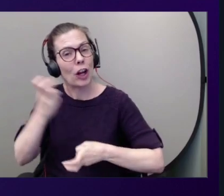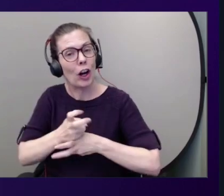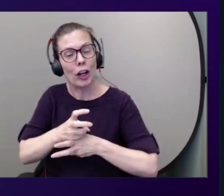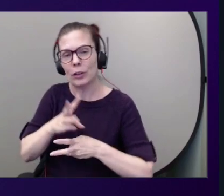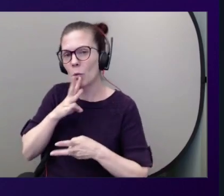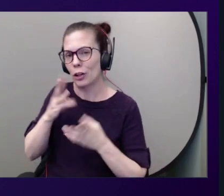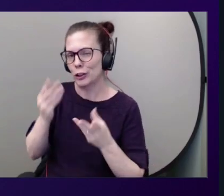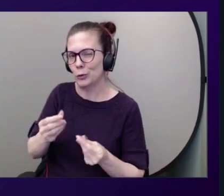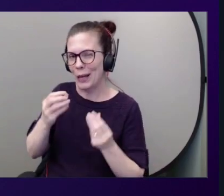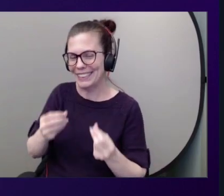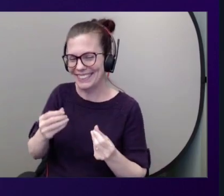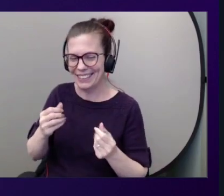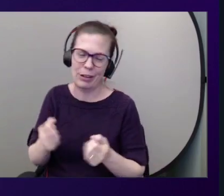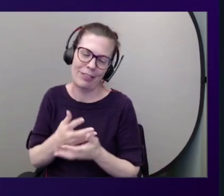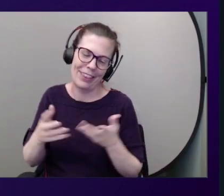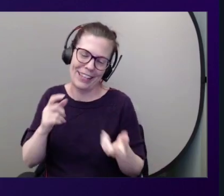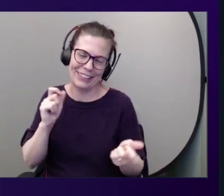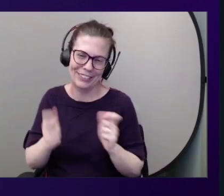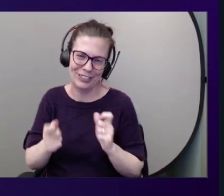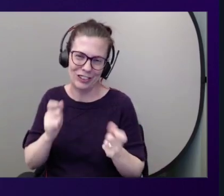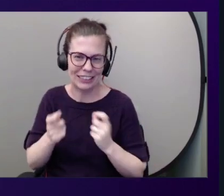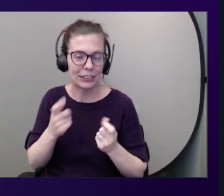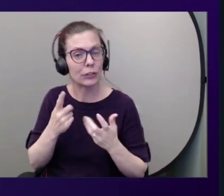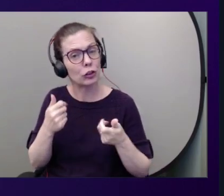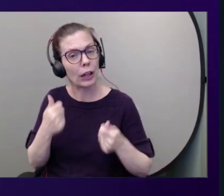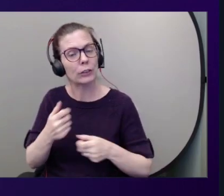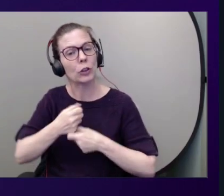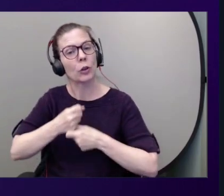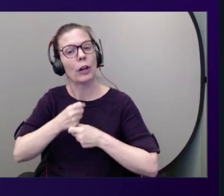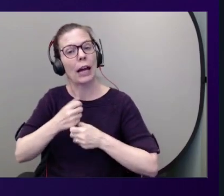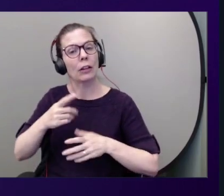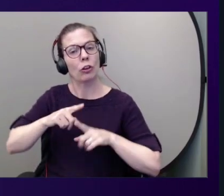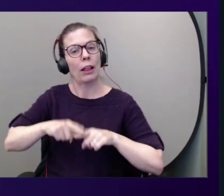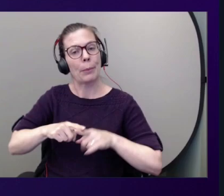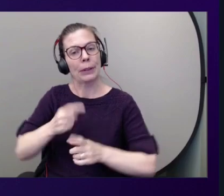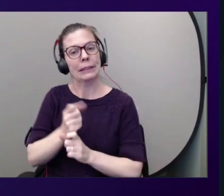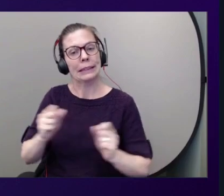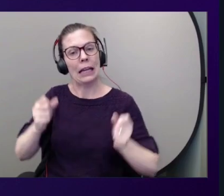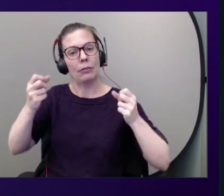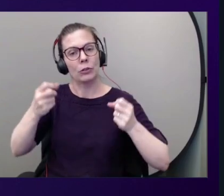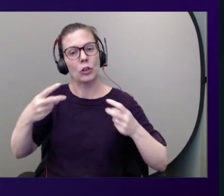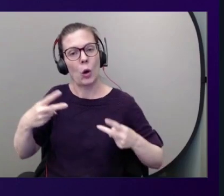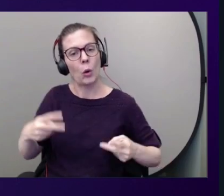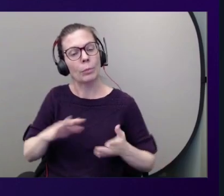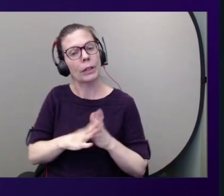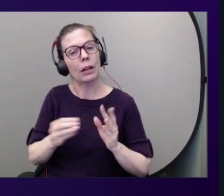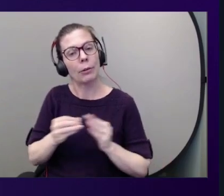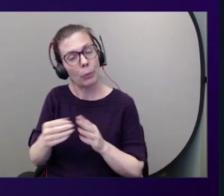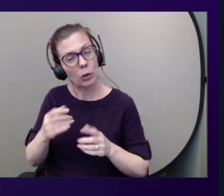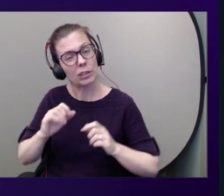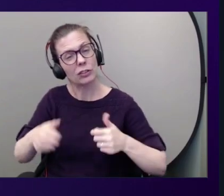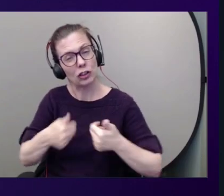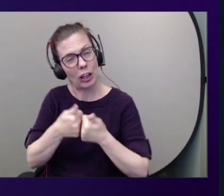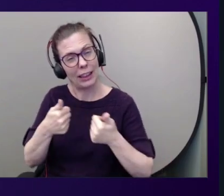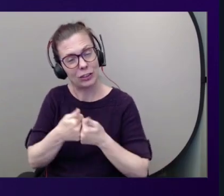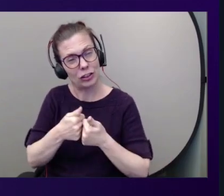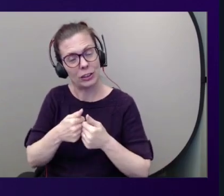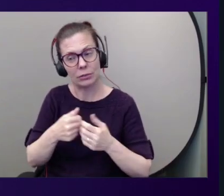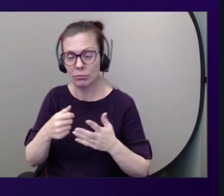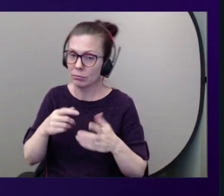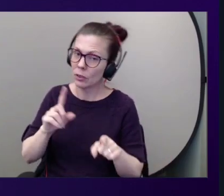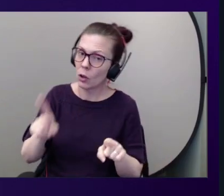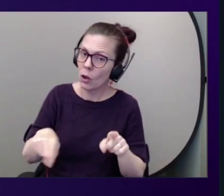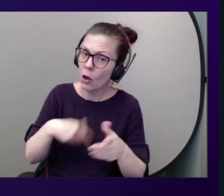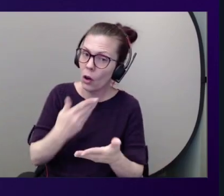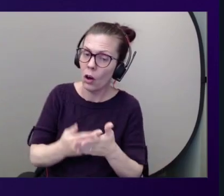as crafting reliable and secure code has become more challenging for organizations. As always, every developer I know wants to have